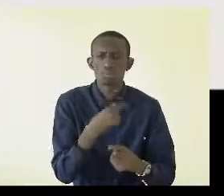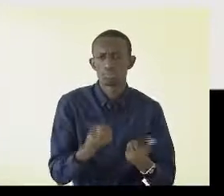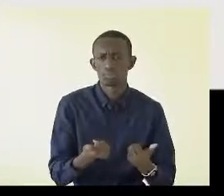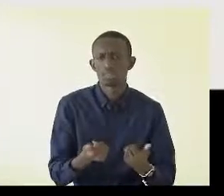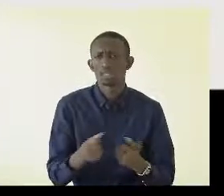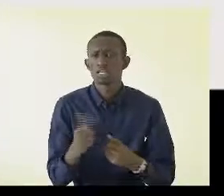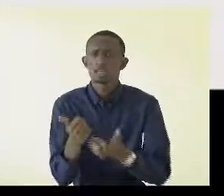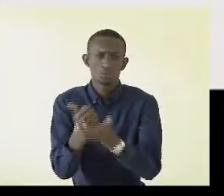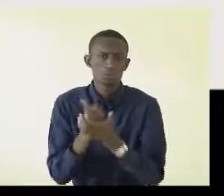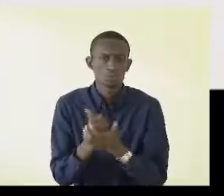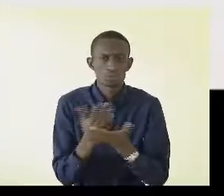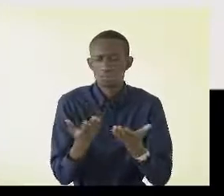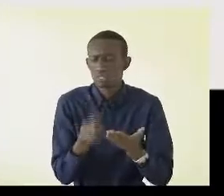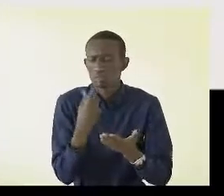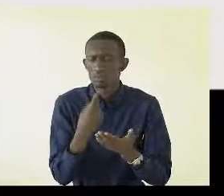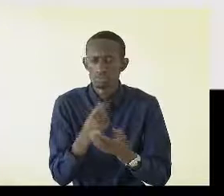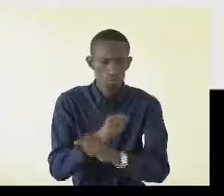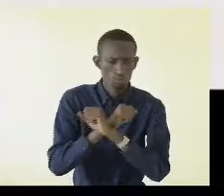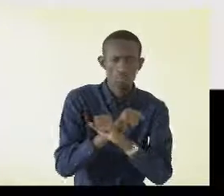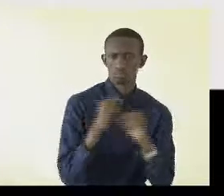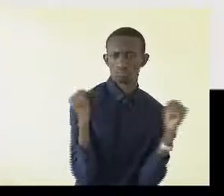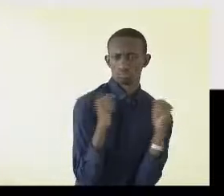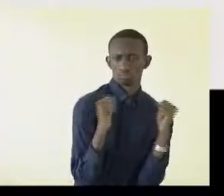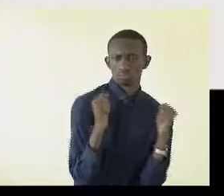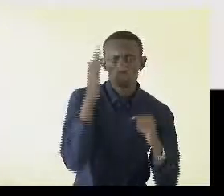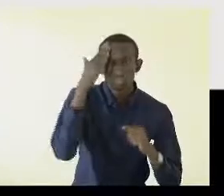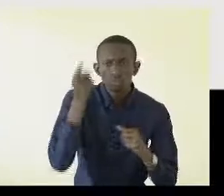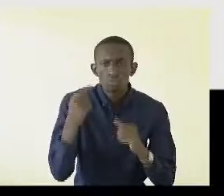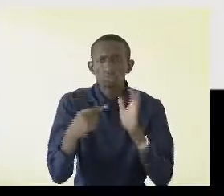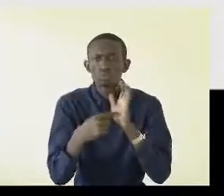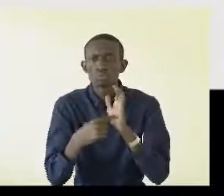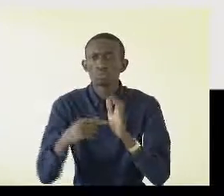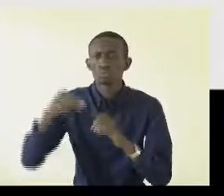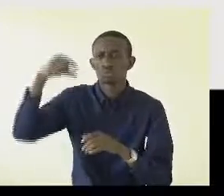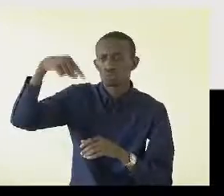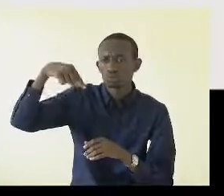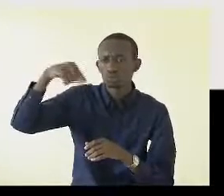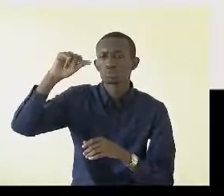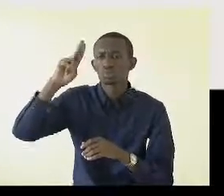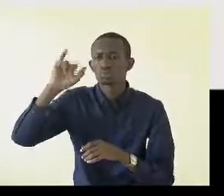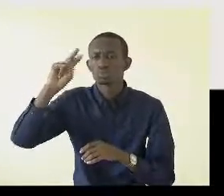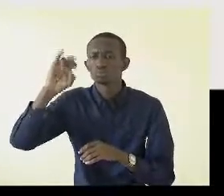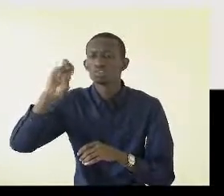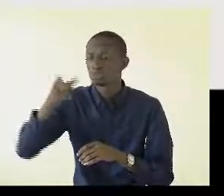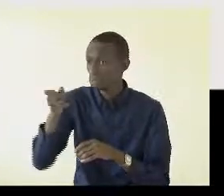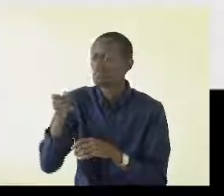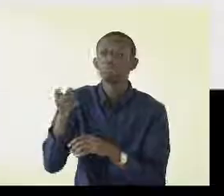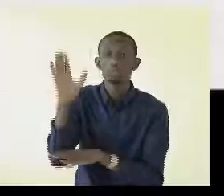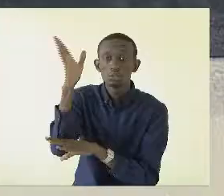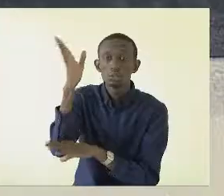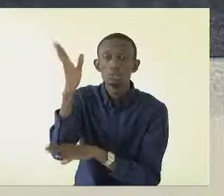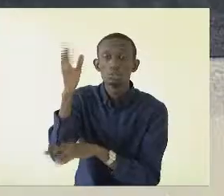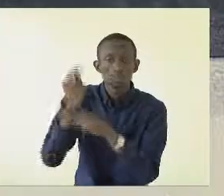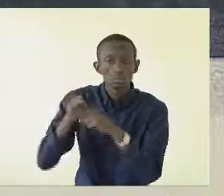for antimalarial medicines. That is a very good example. The plant which provides medicine for